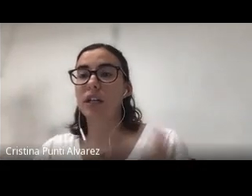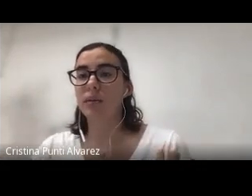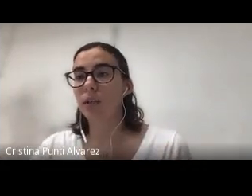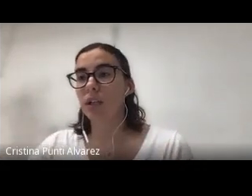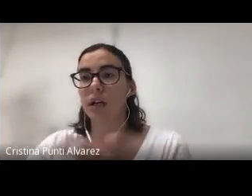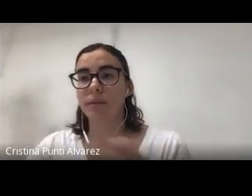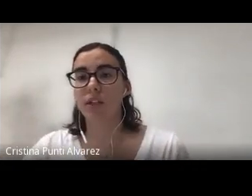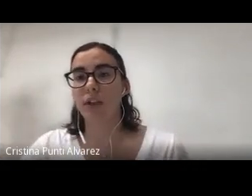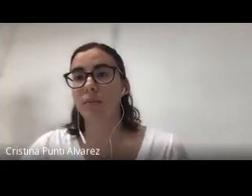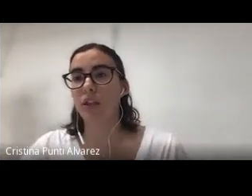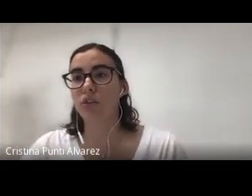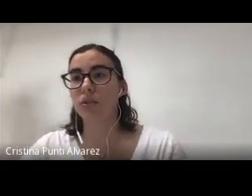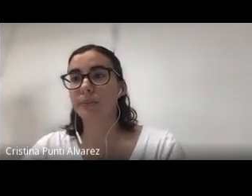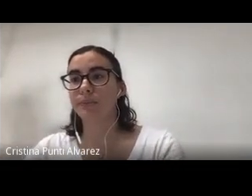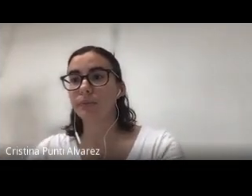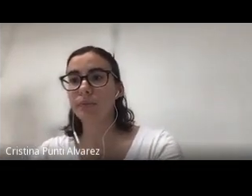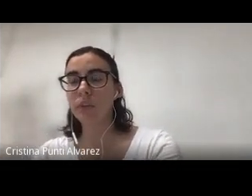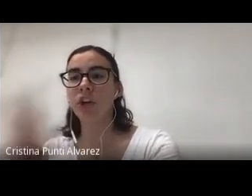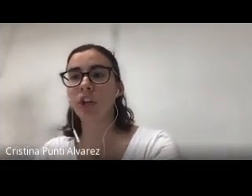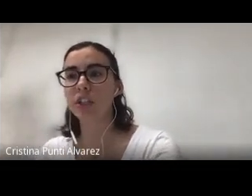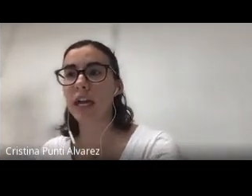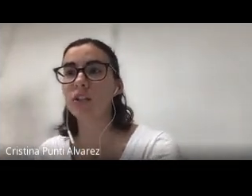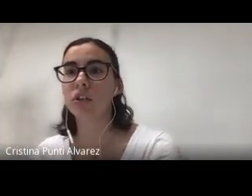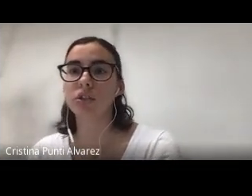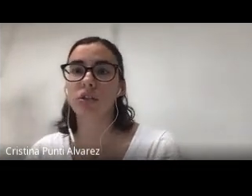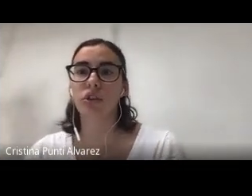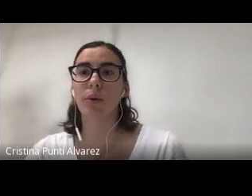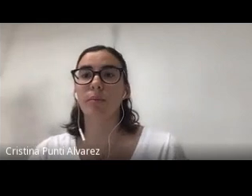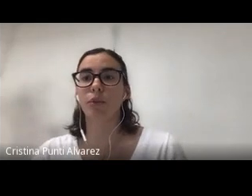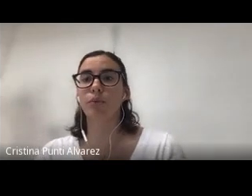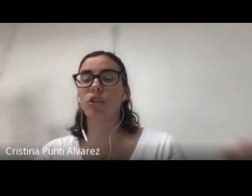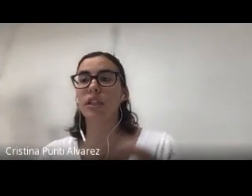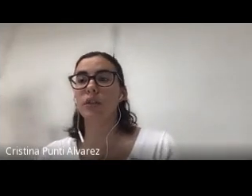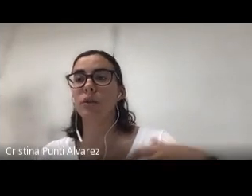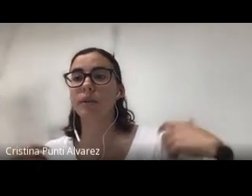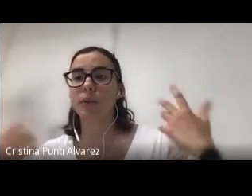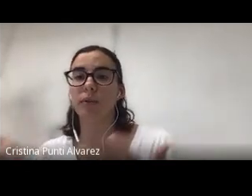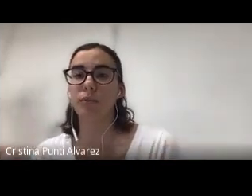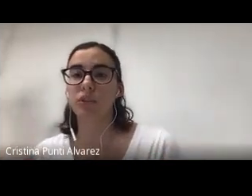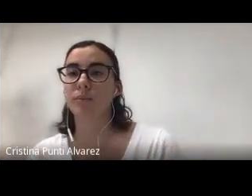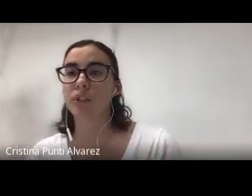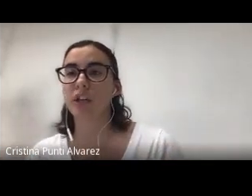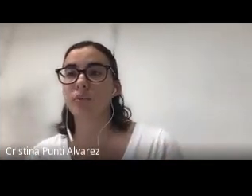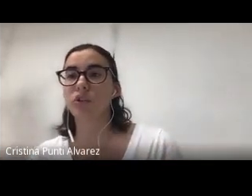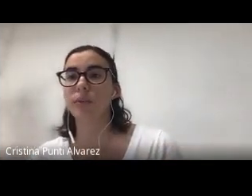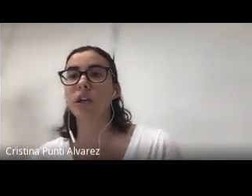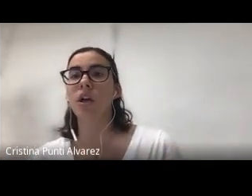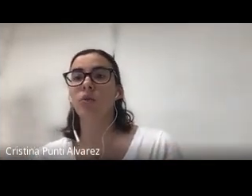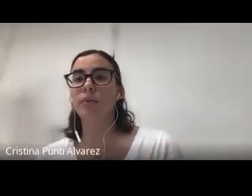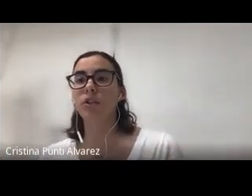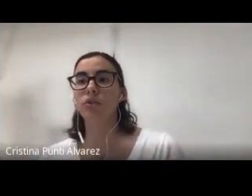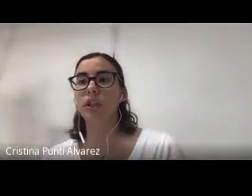annotate and label the different videos. On another side, also some other post-processing that will be probably more